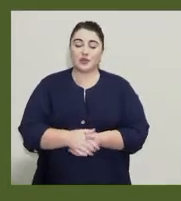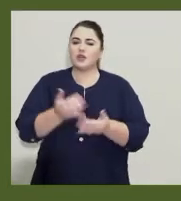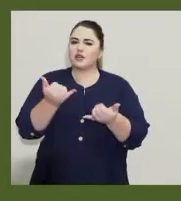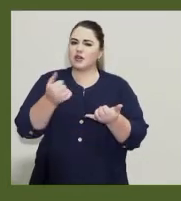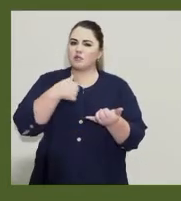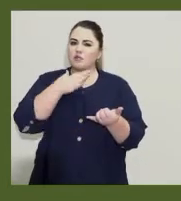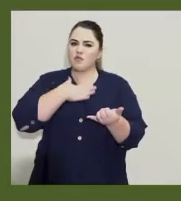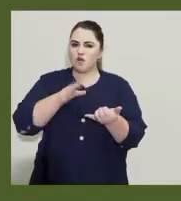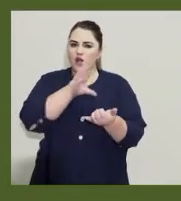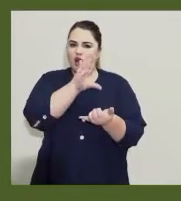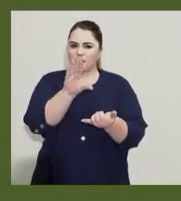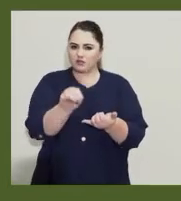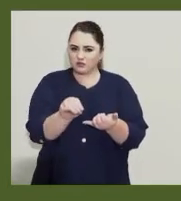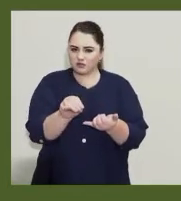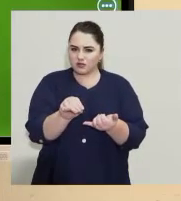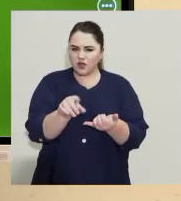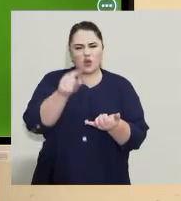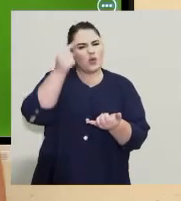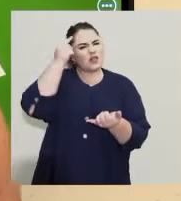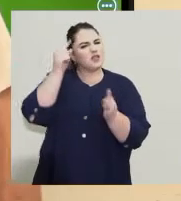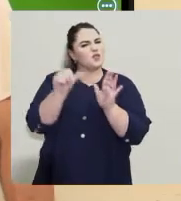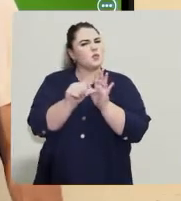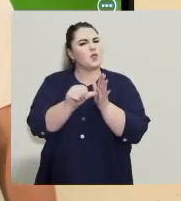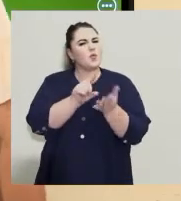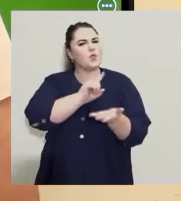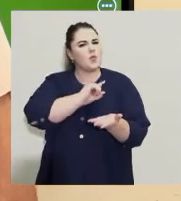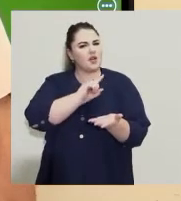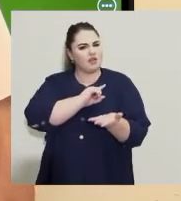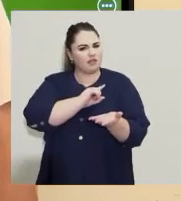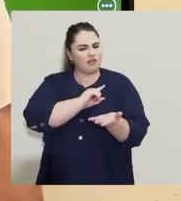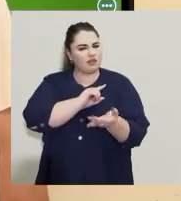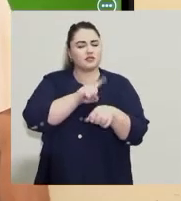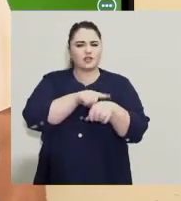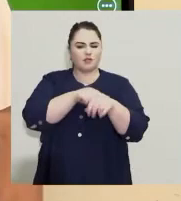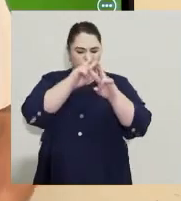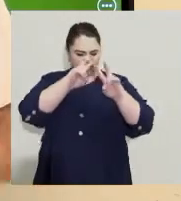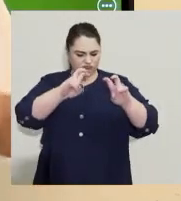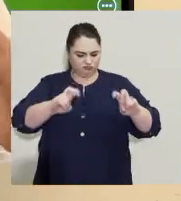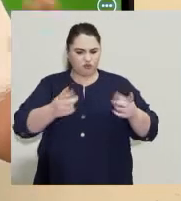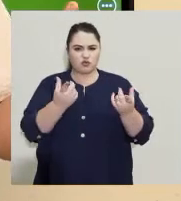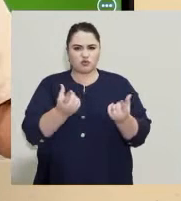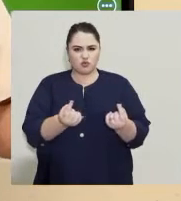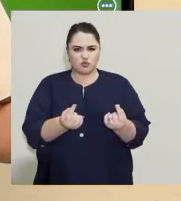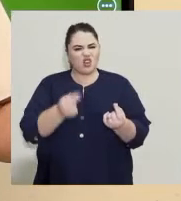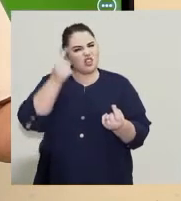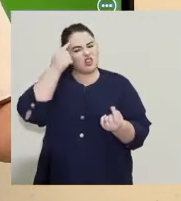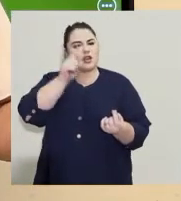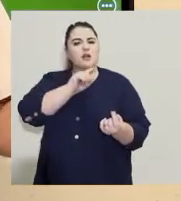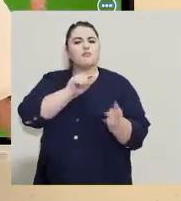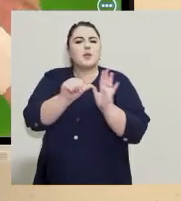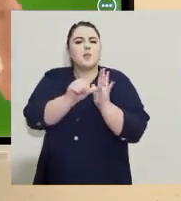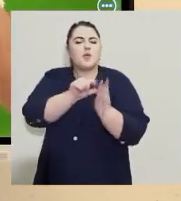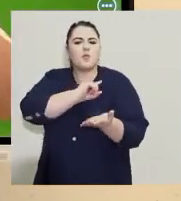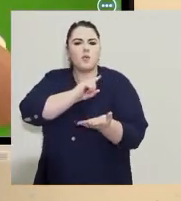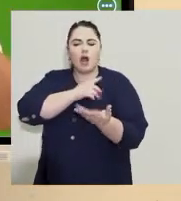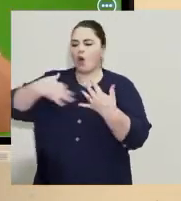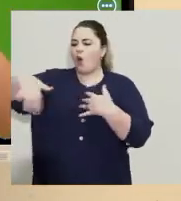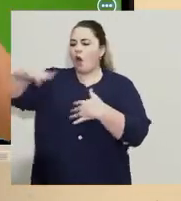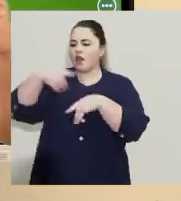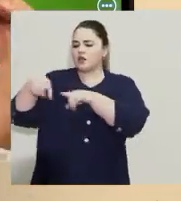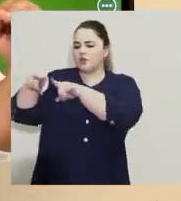So I want to ask you, why do you think is that important when we do an experiment? That you